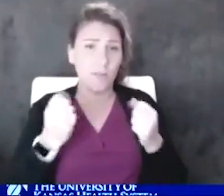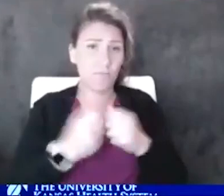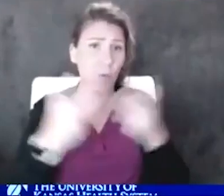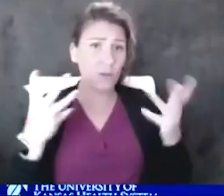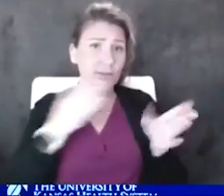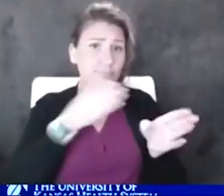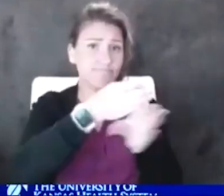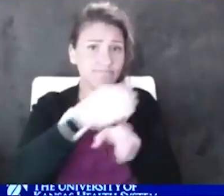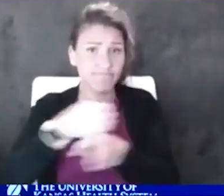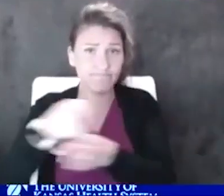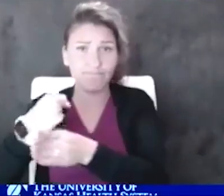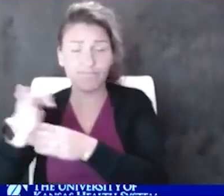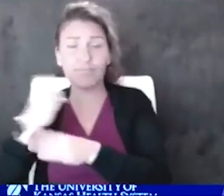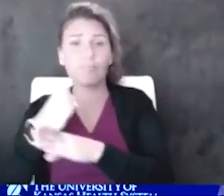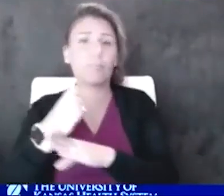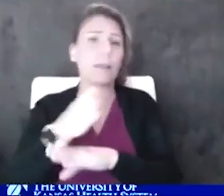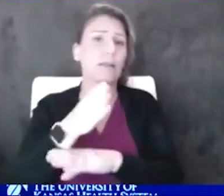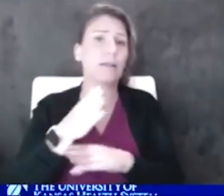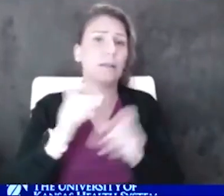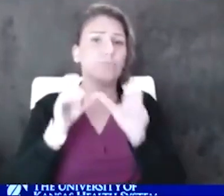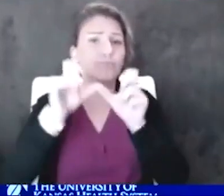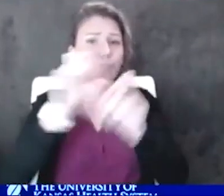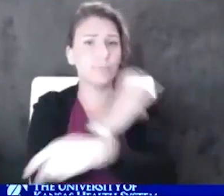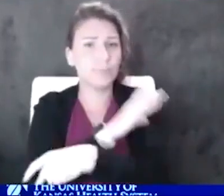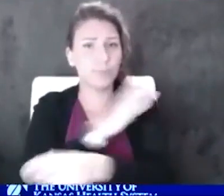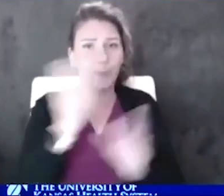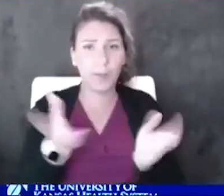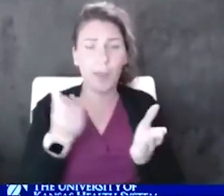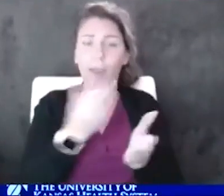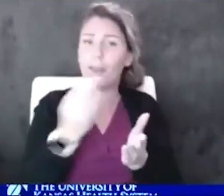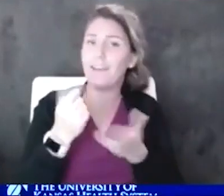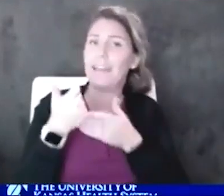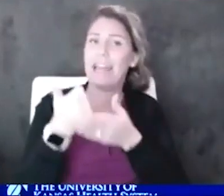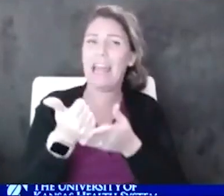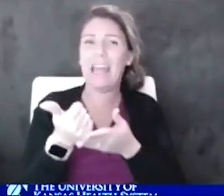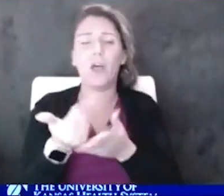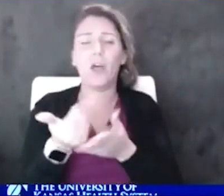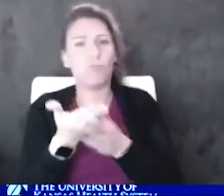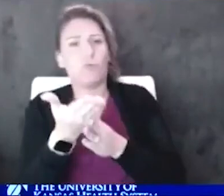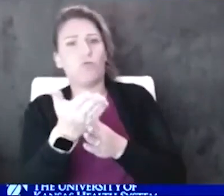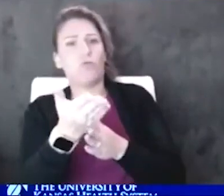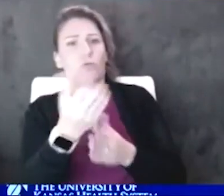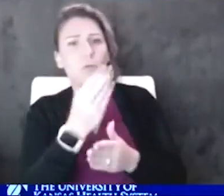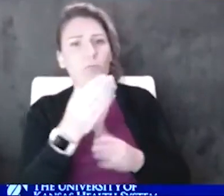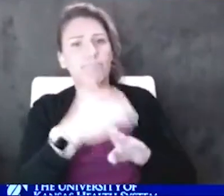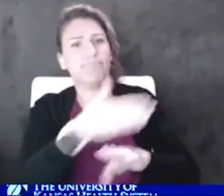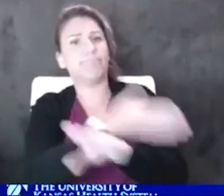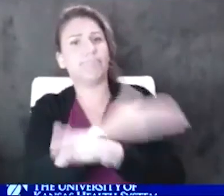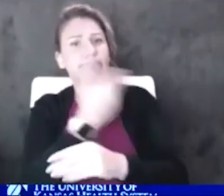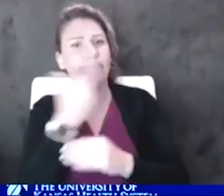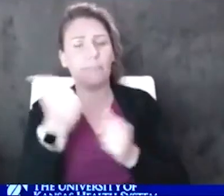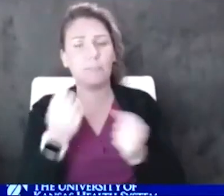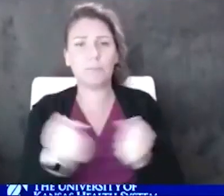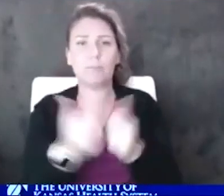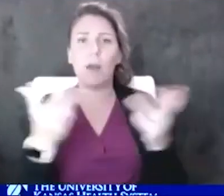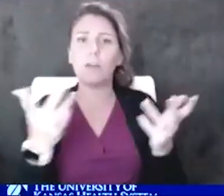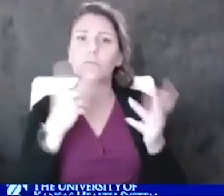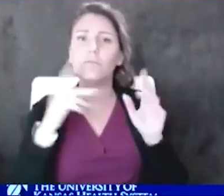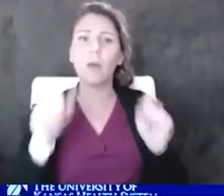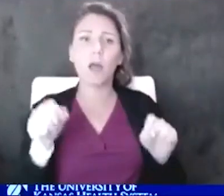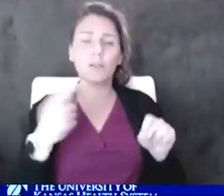clinic here to help ease you through that and get better as much as possible. We know that people continue to